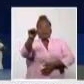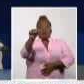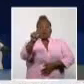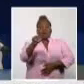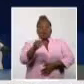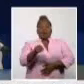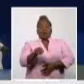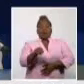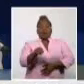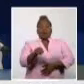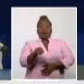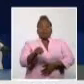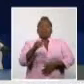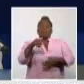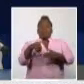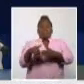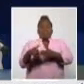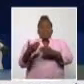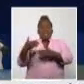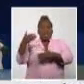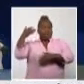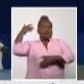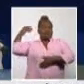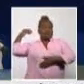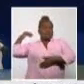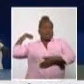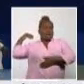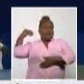She had spent 13 days in the ICU,